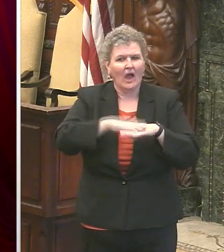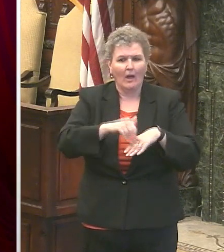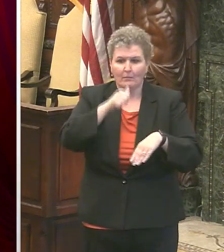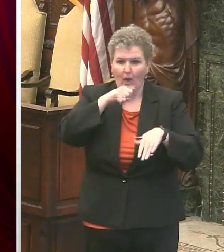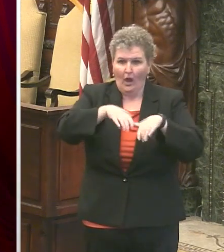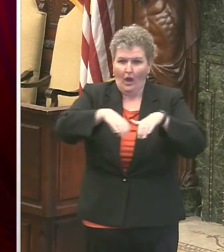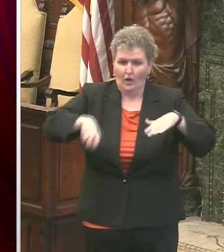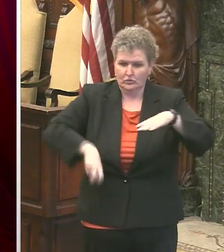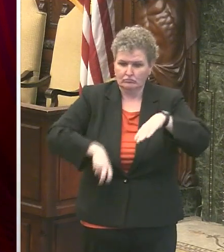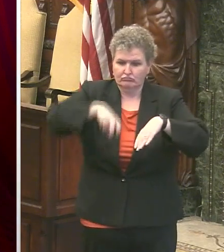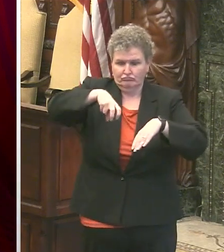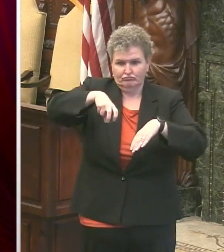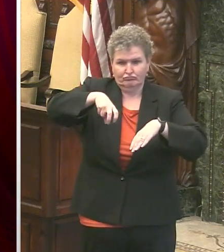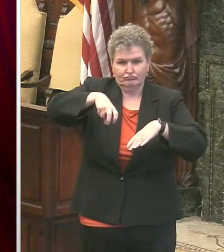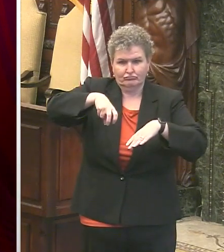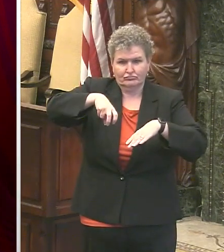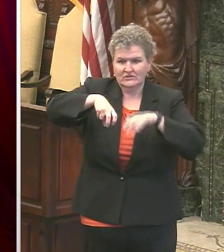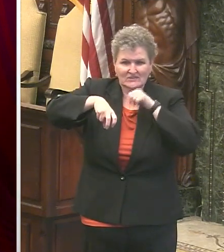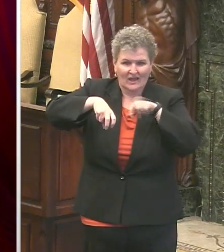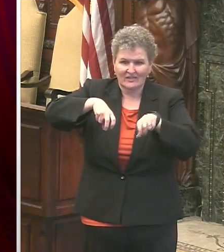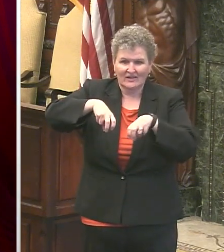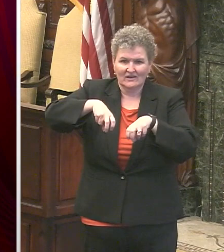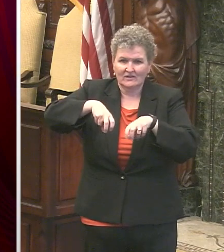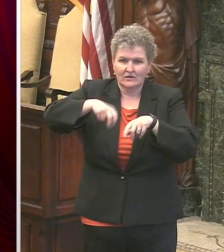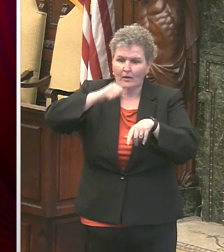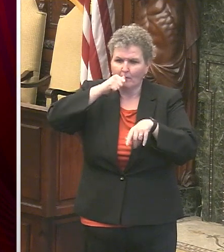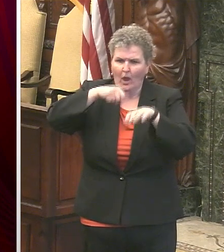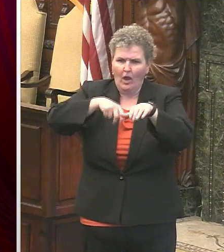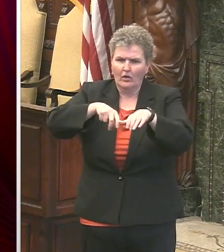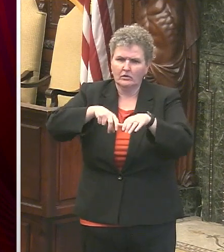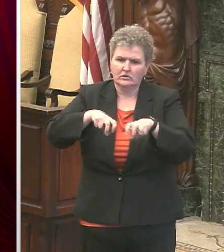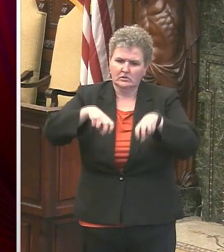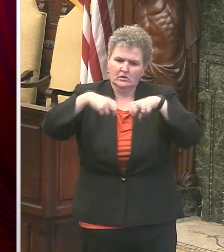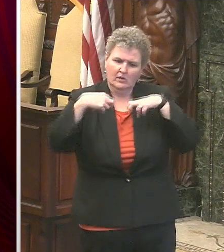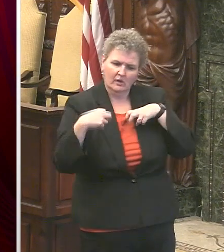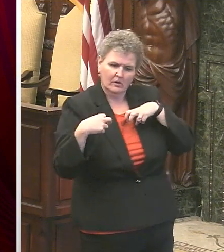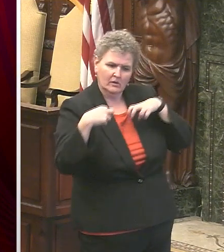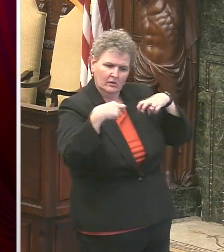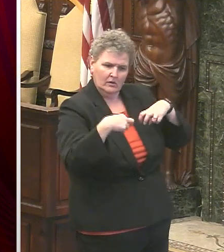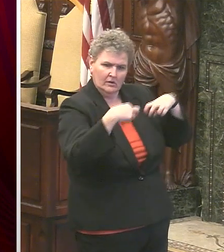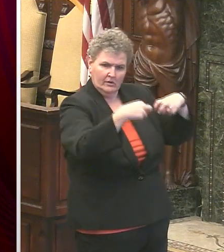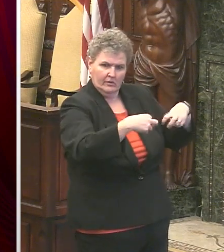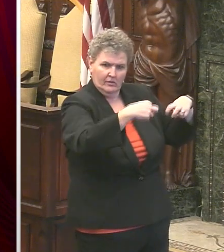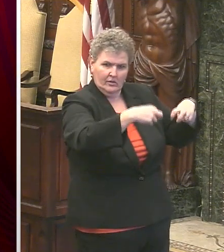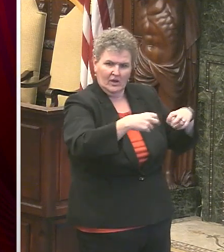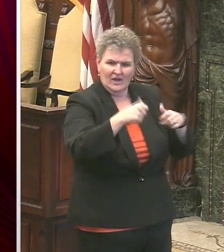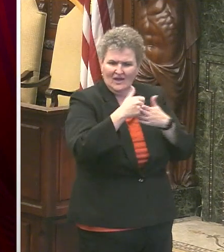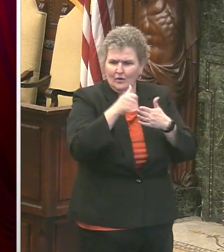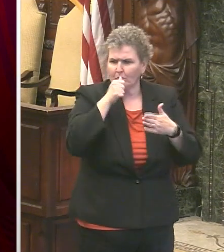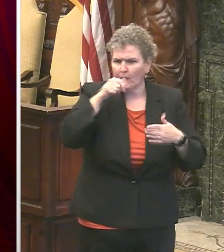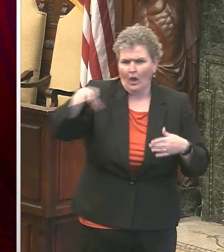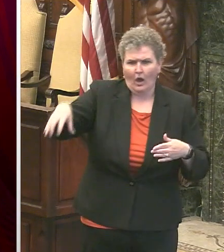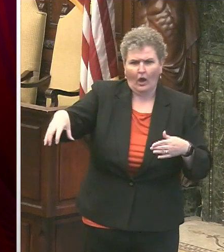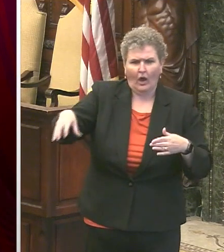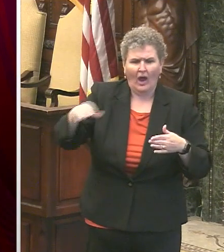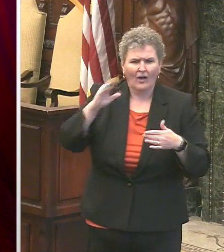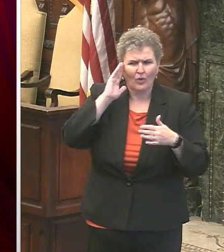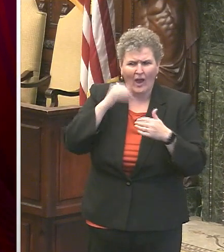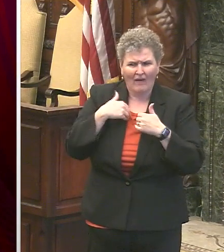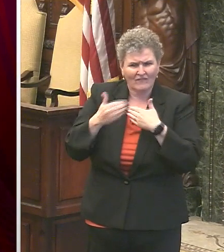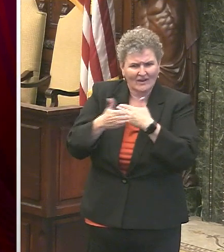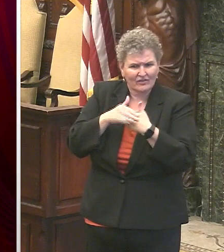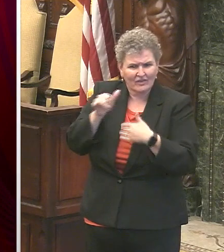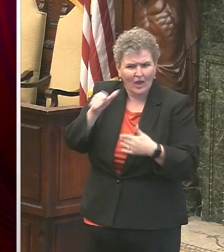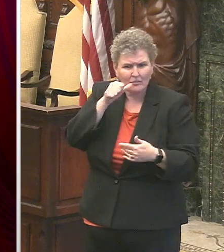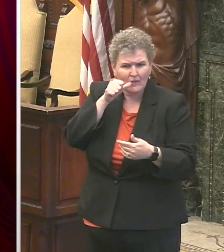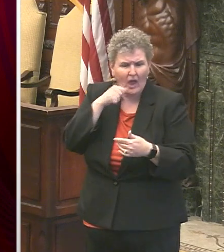the bartender, but simply parallel to the bartender. To be honest, I don't know myself whether we're allowing that. I'll